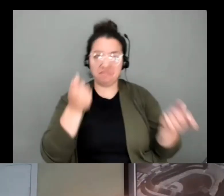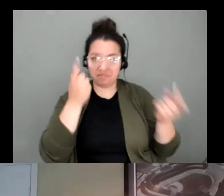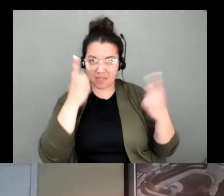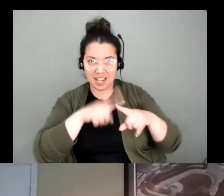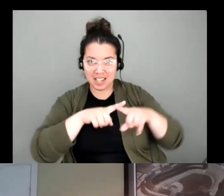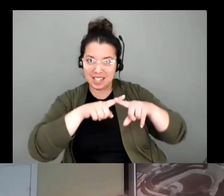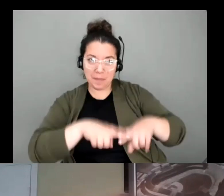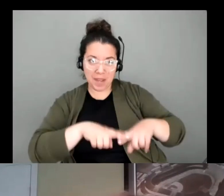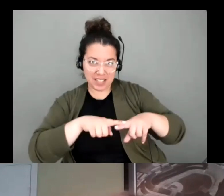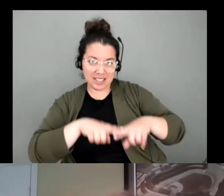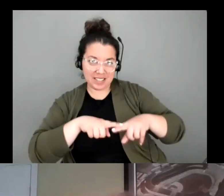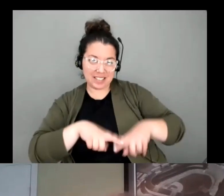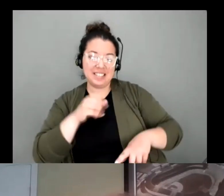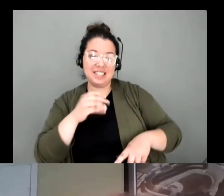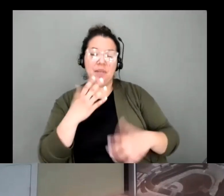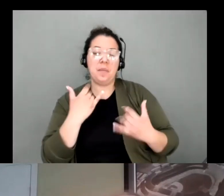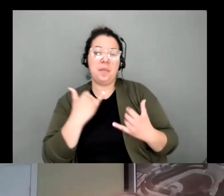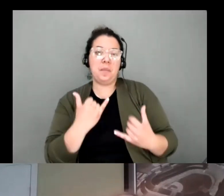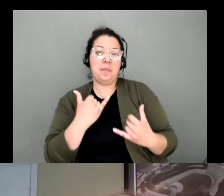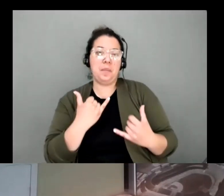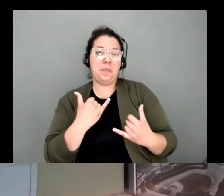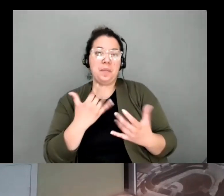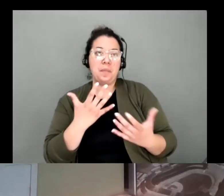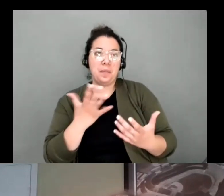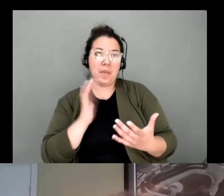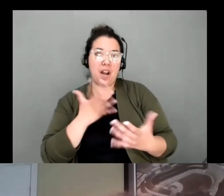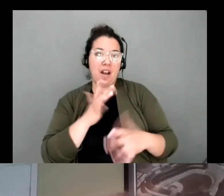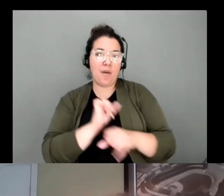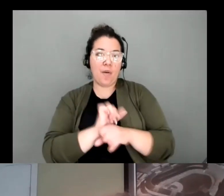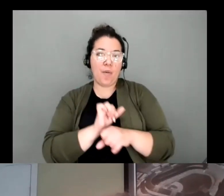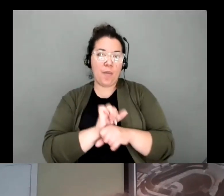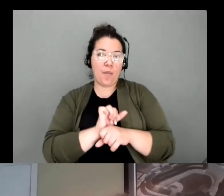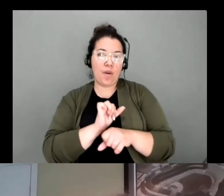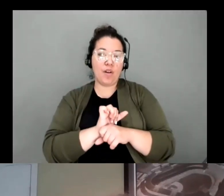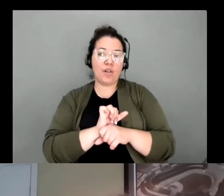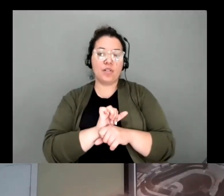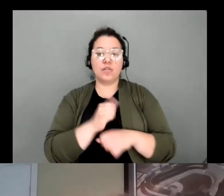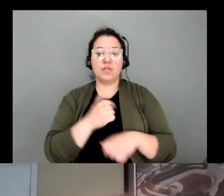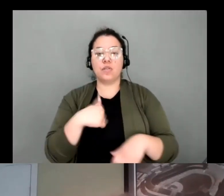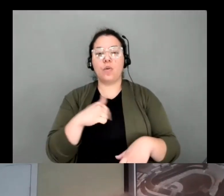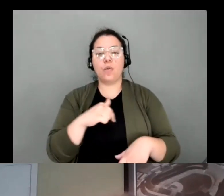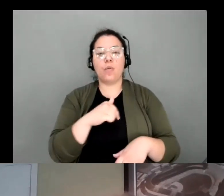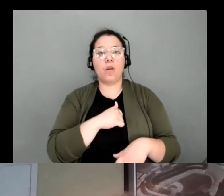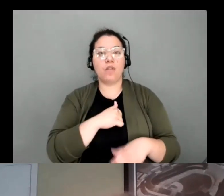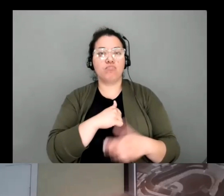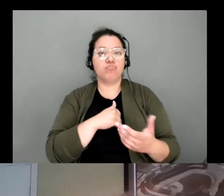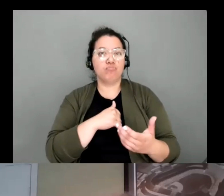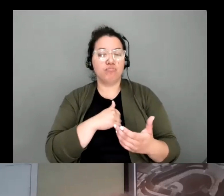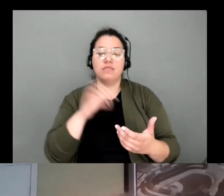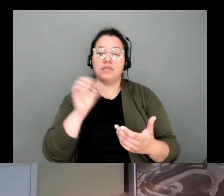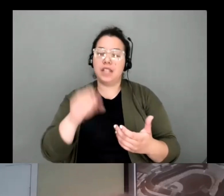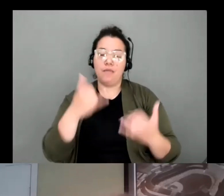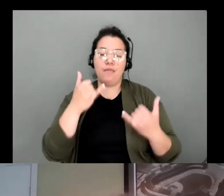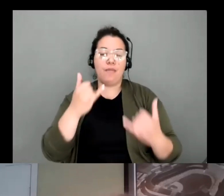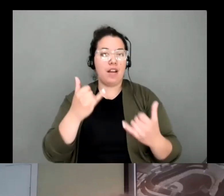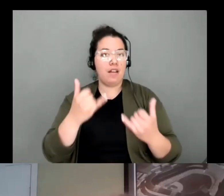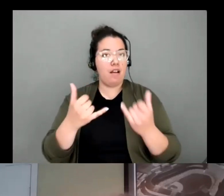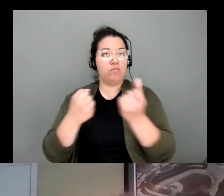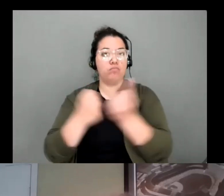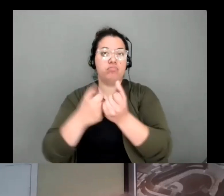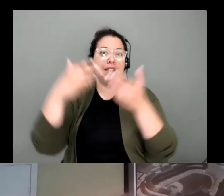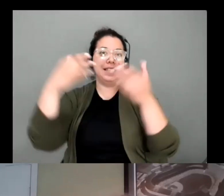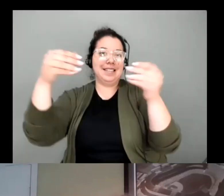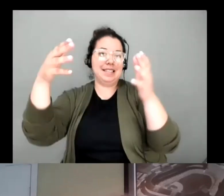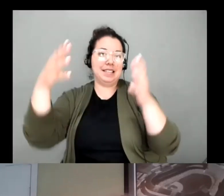on. Right now, we've got, like we've been talking about, it's definitely a seller's market.